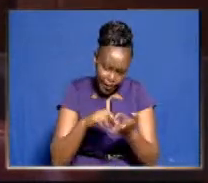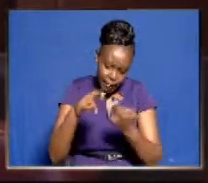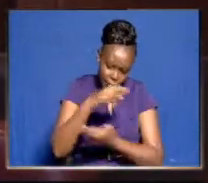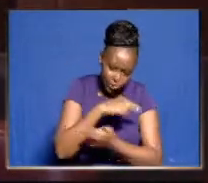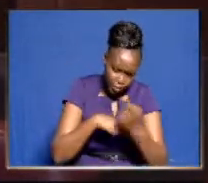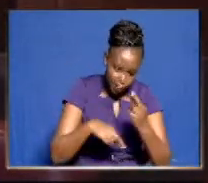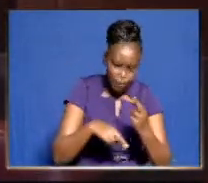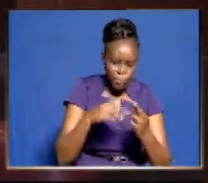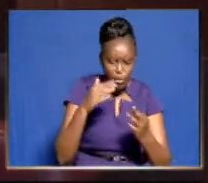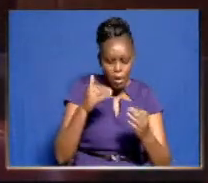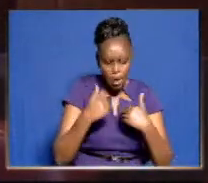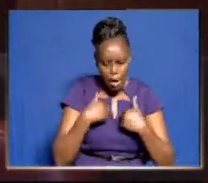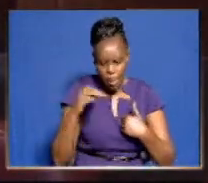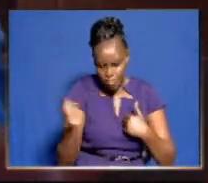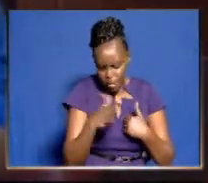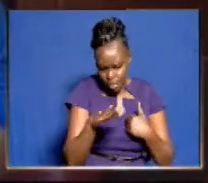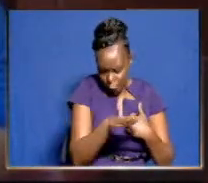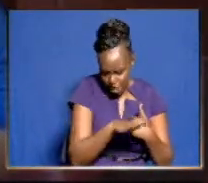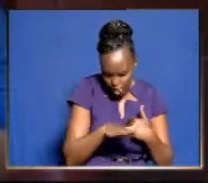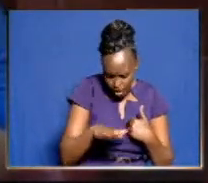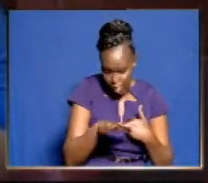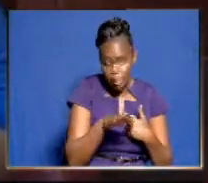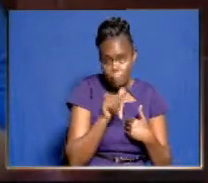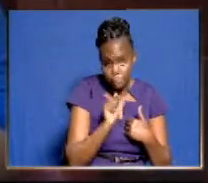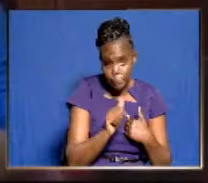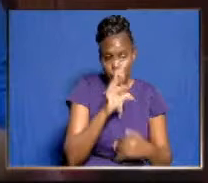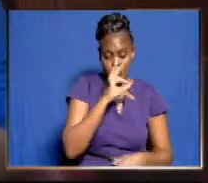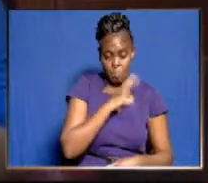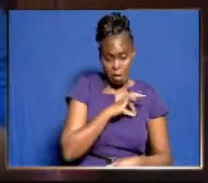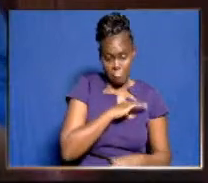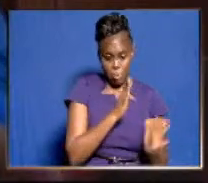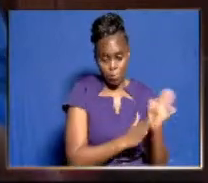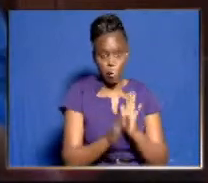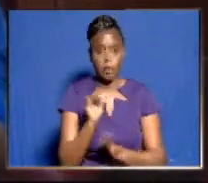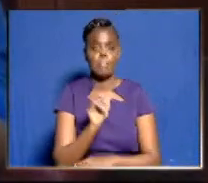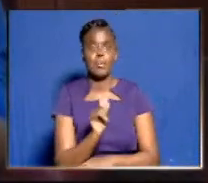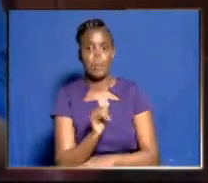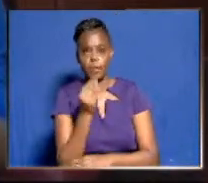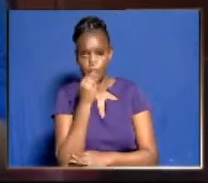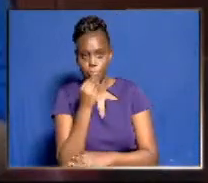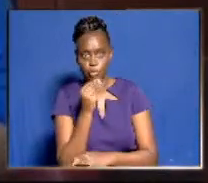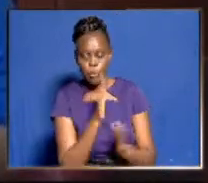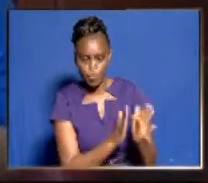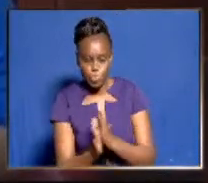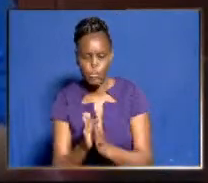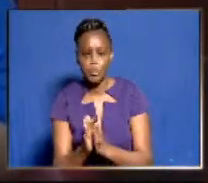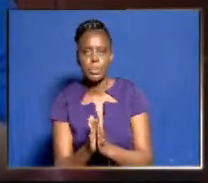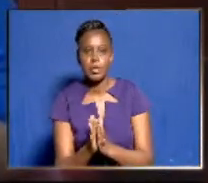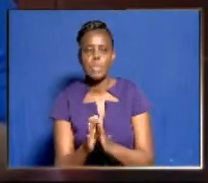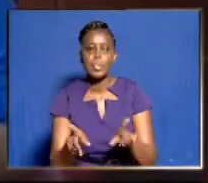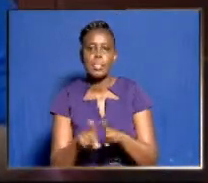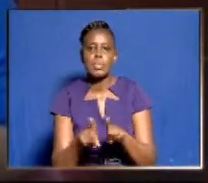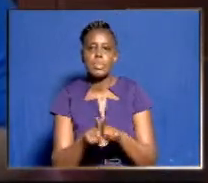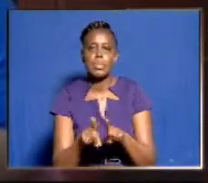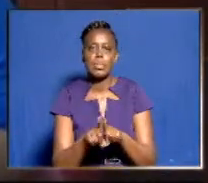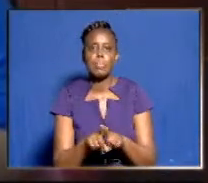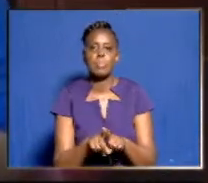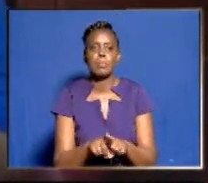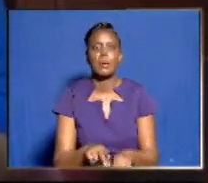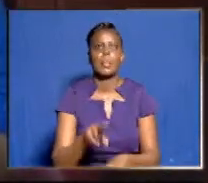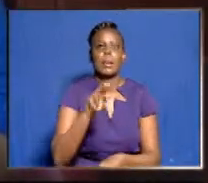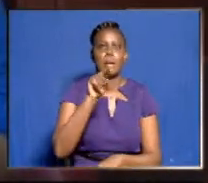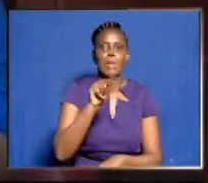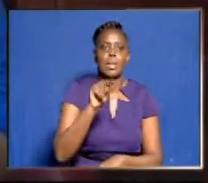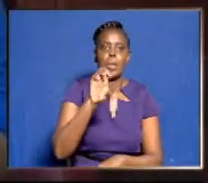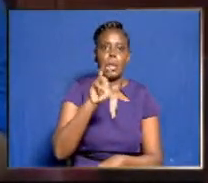the slum areas reached with this program. Further, we have also supported NACONEC, which is going to